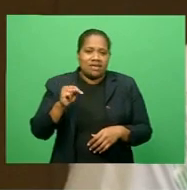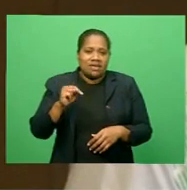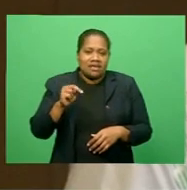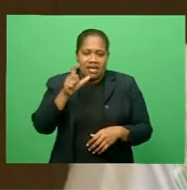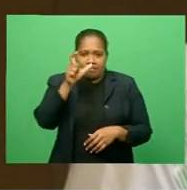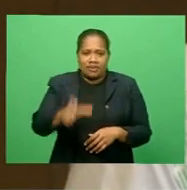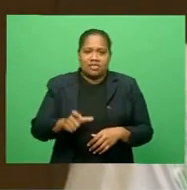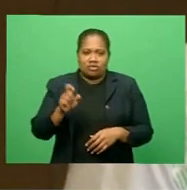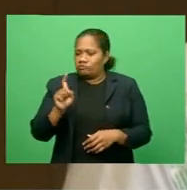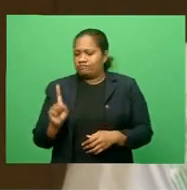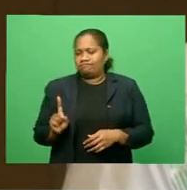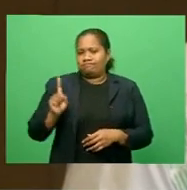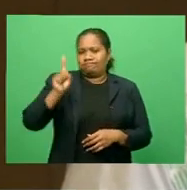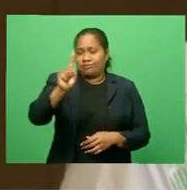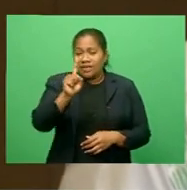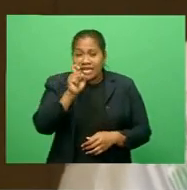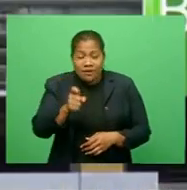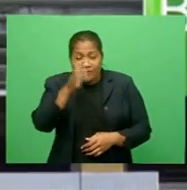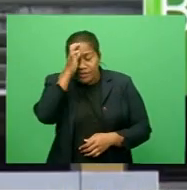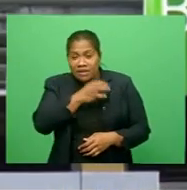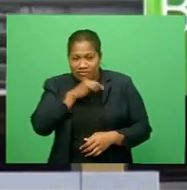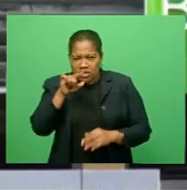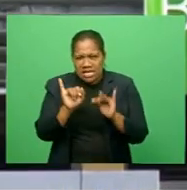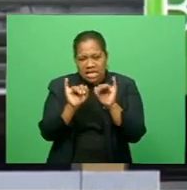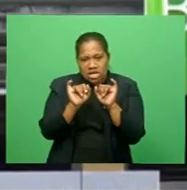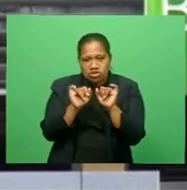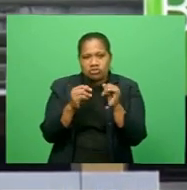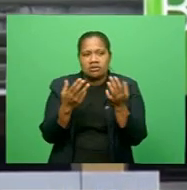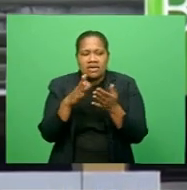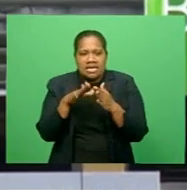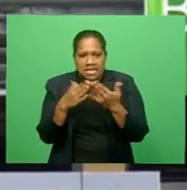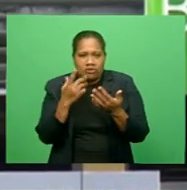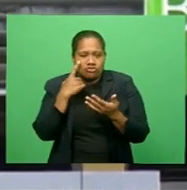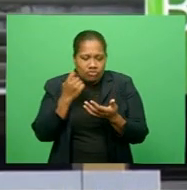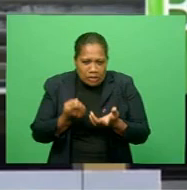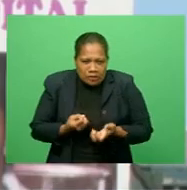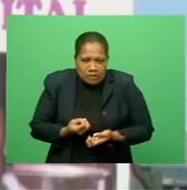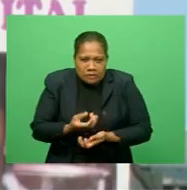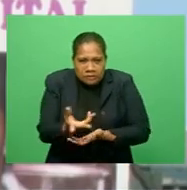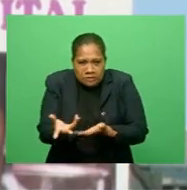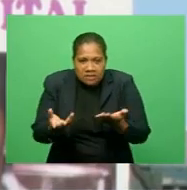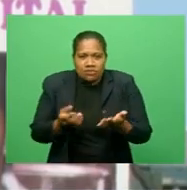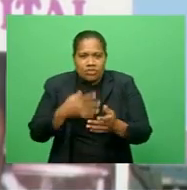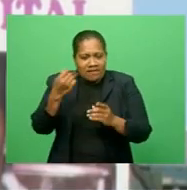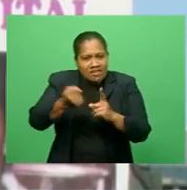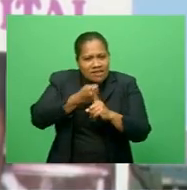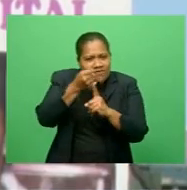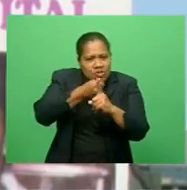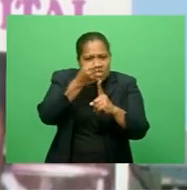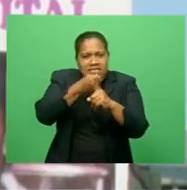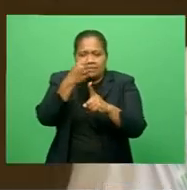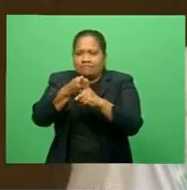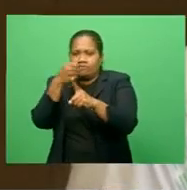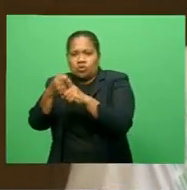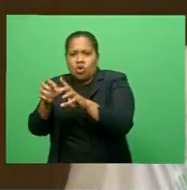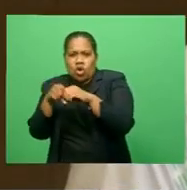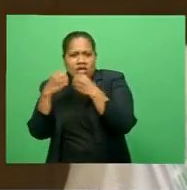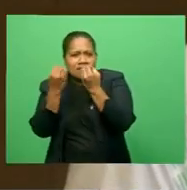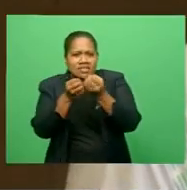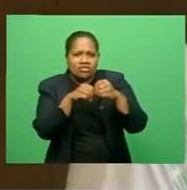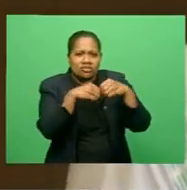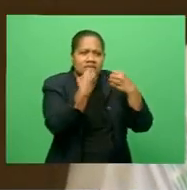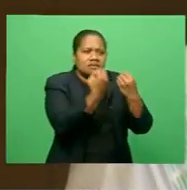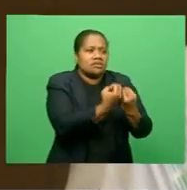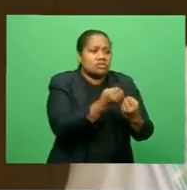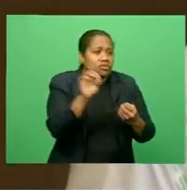it's an issue that needs addressing, and HR champions it and gets the advocacy going within the organizations, particularly from the